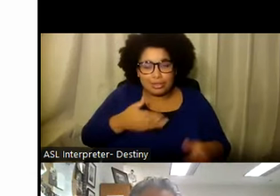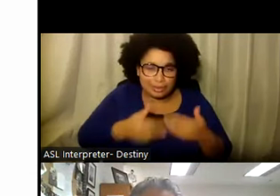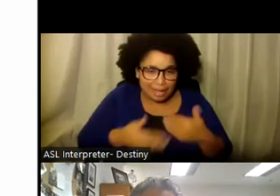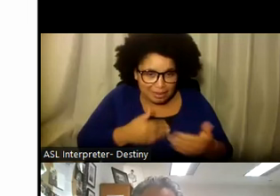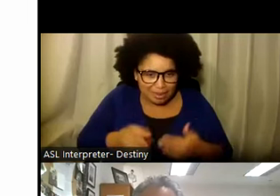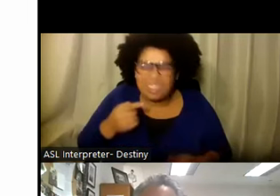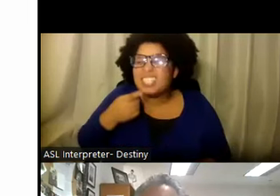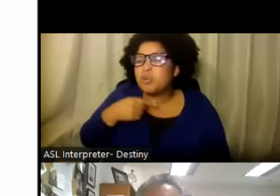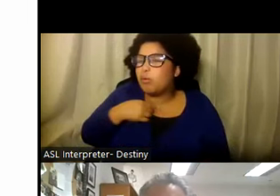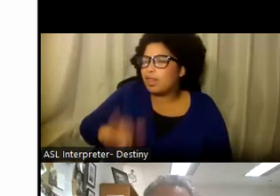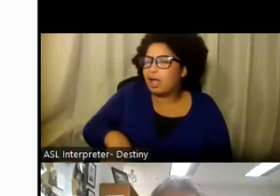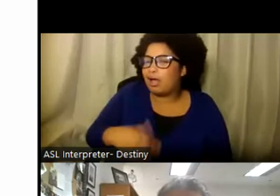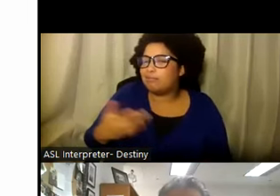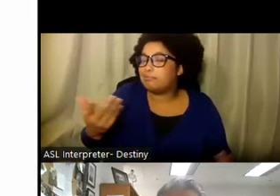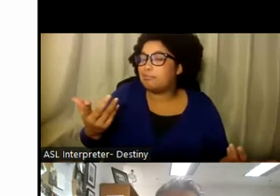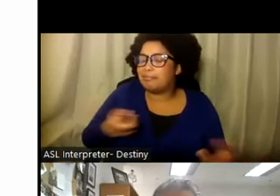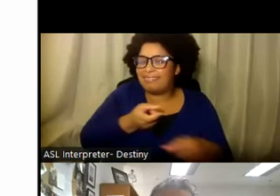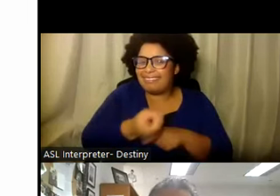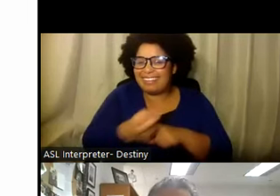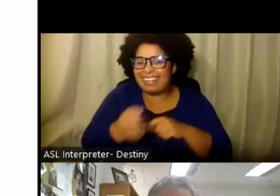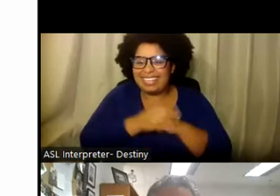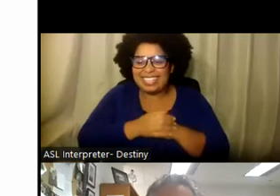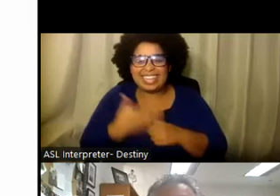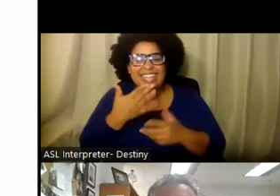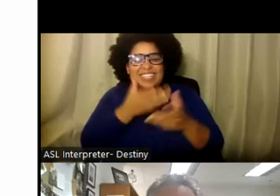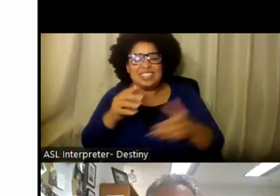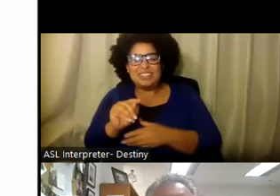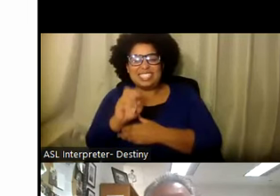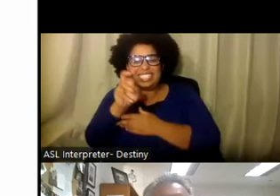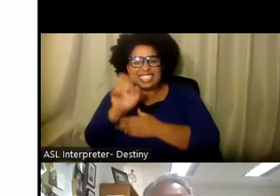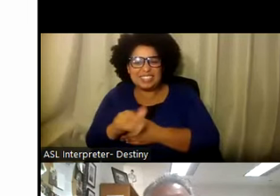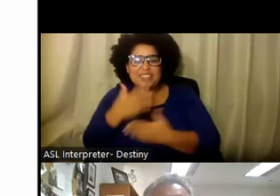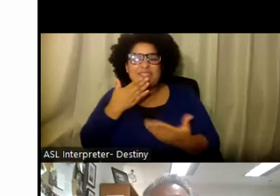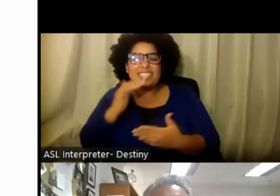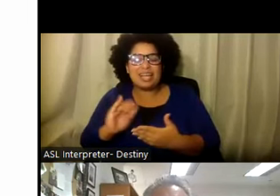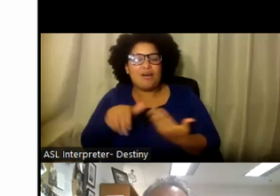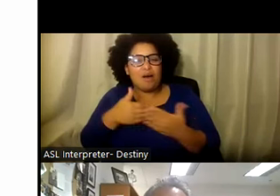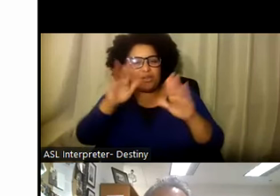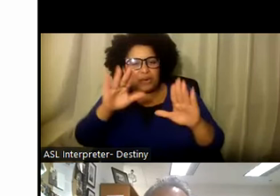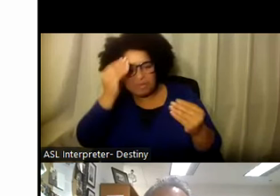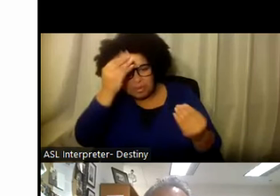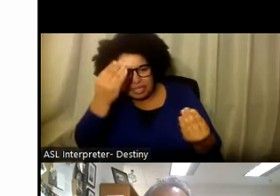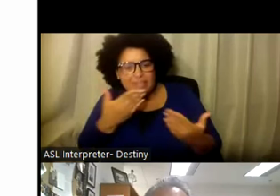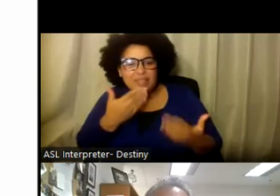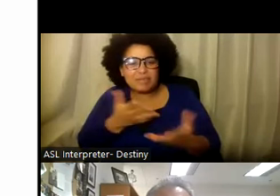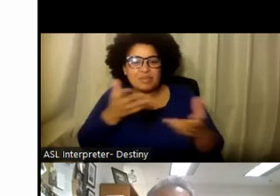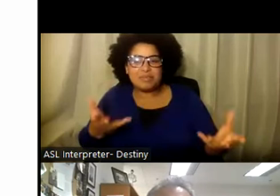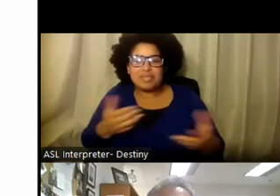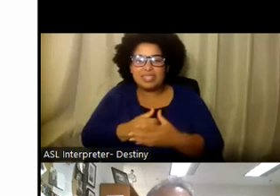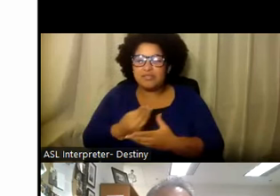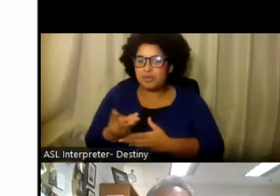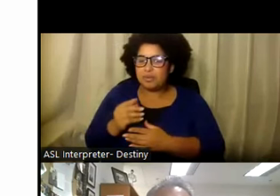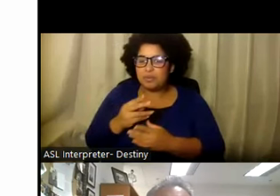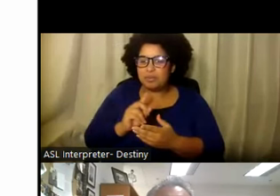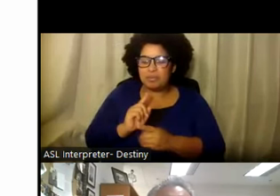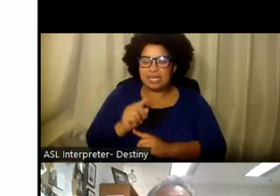told me. Well, thank you so much, Tony. We appreciate that and appreciate all the great information. And yeah, if you have a few minutes to check out